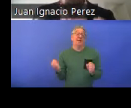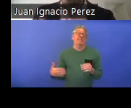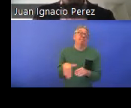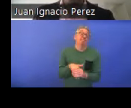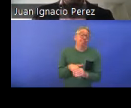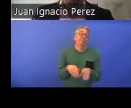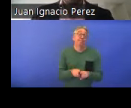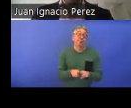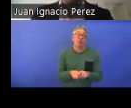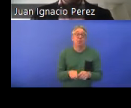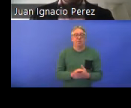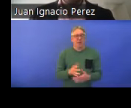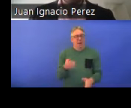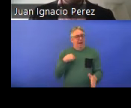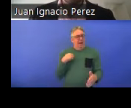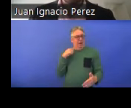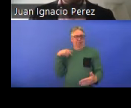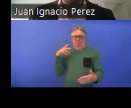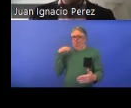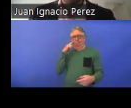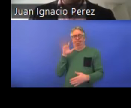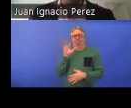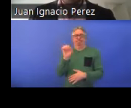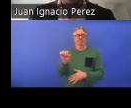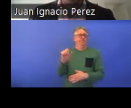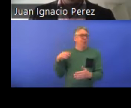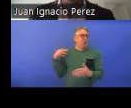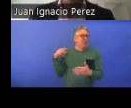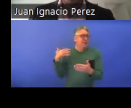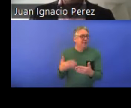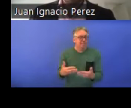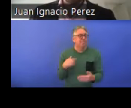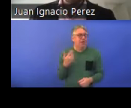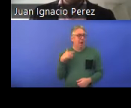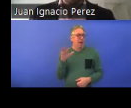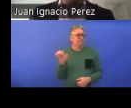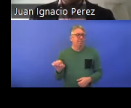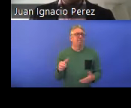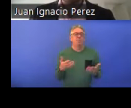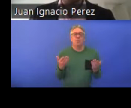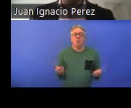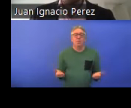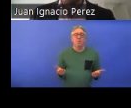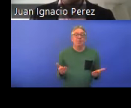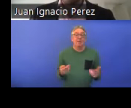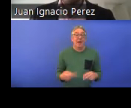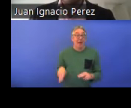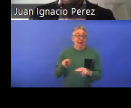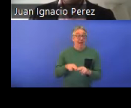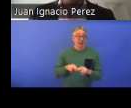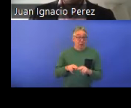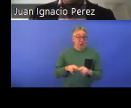I have noticed throughout the years is that it's not that often that national